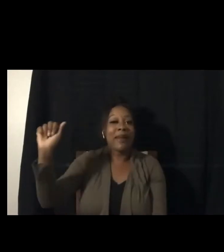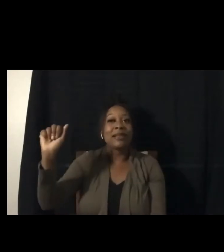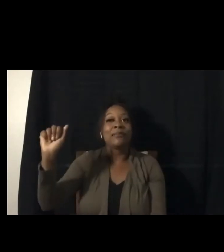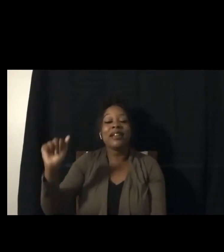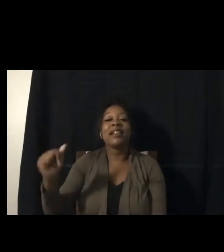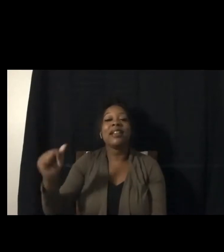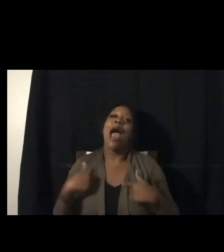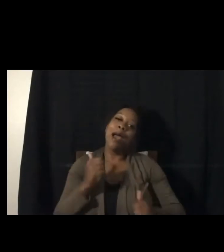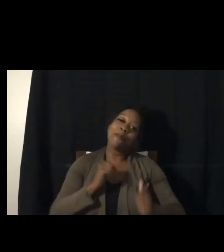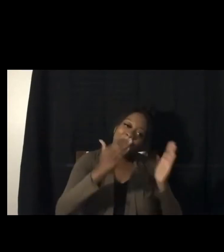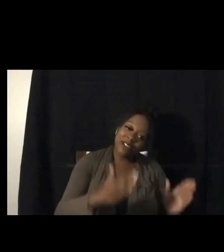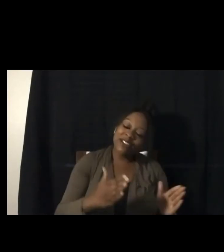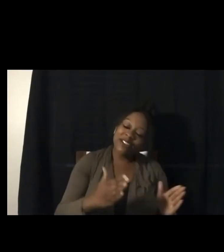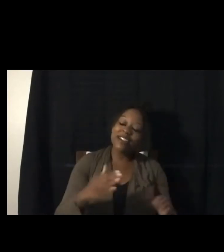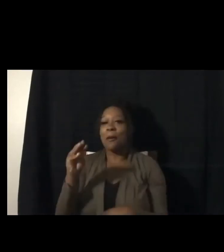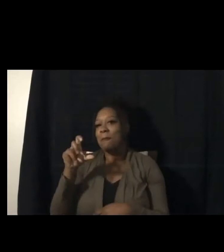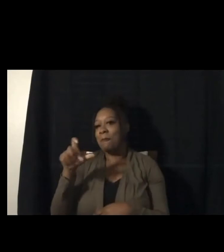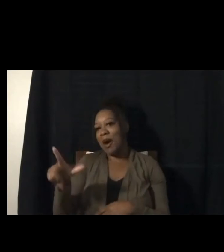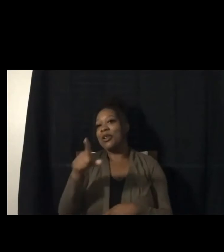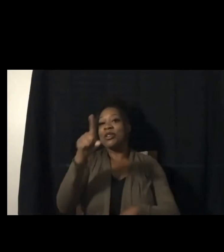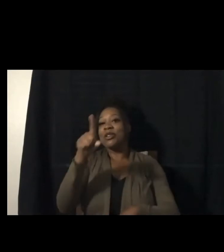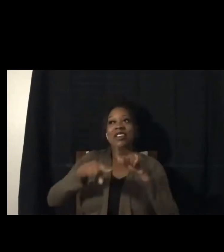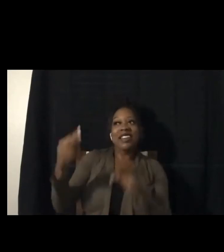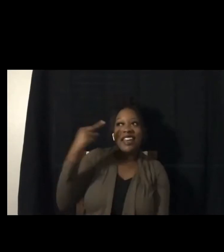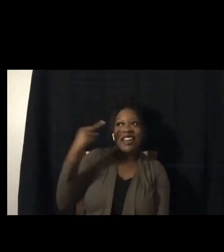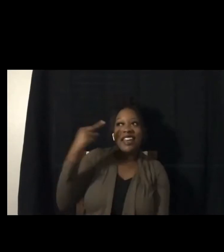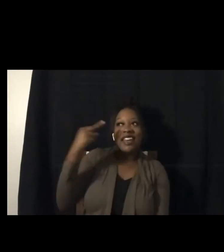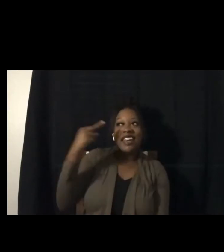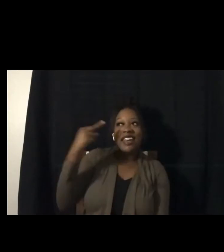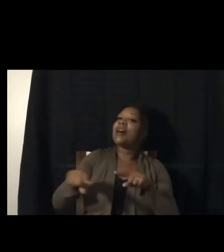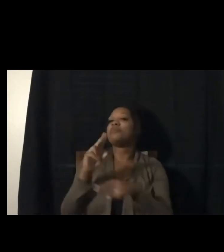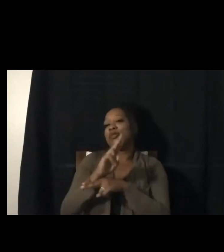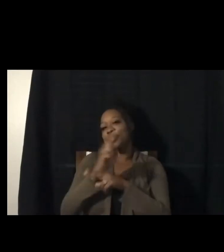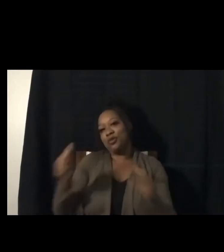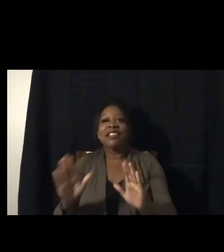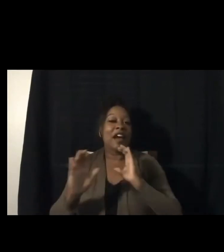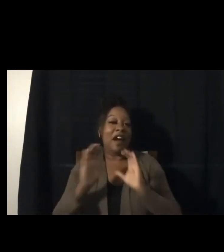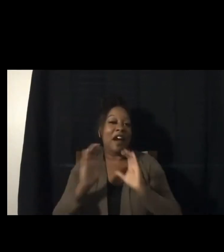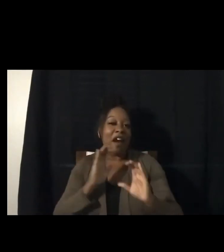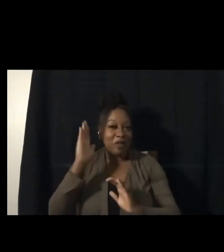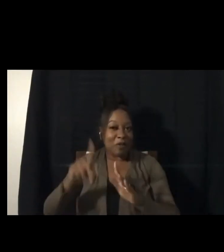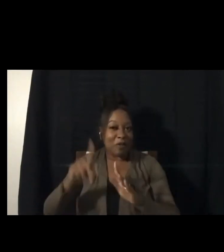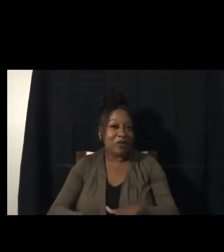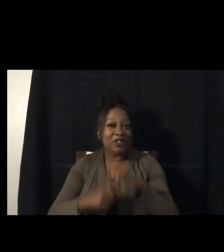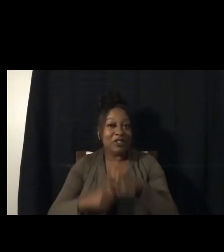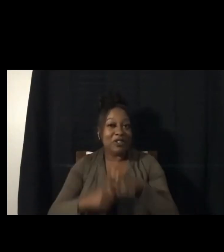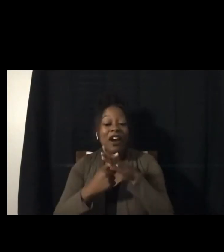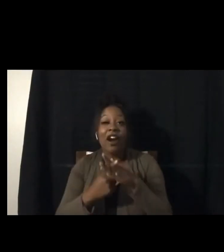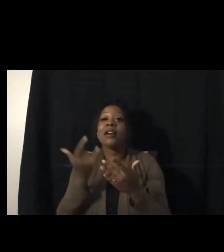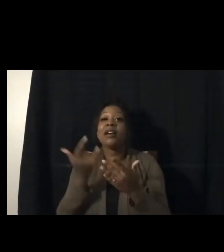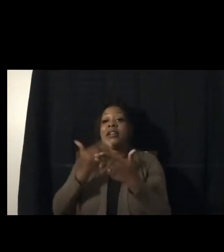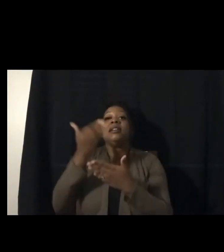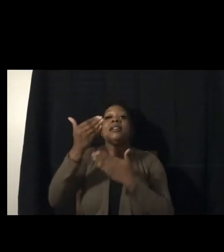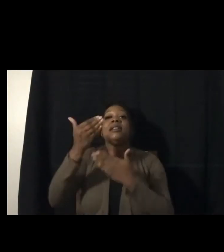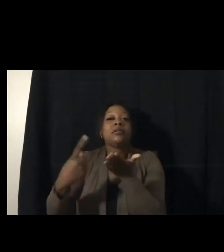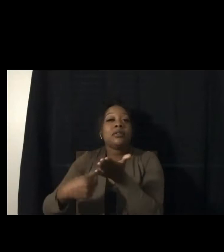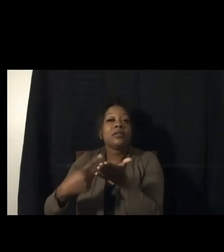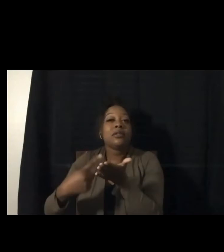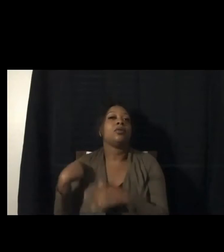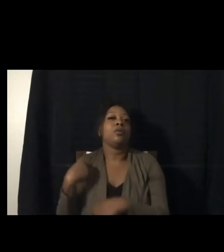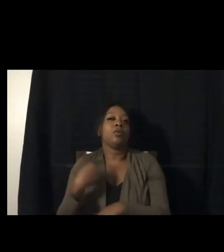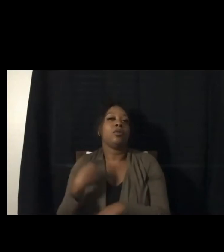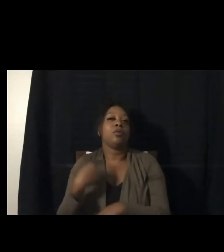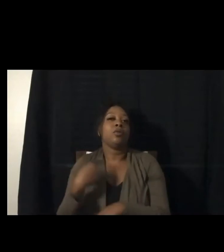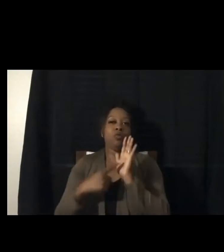model, and you can't see it, but I'm also a wheelchair user who was born with spina bifida. In our next discussion, we are going to show best examples